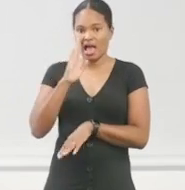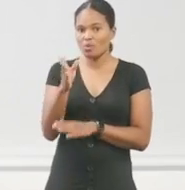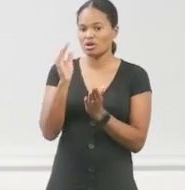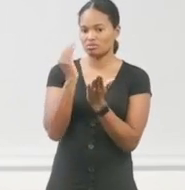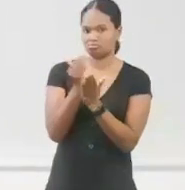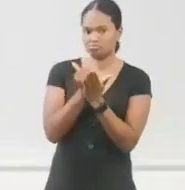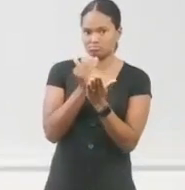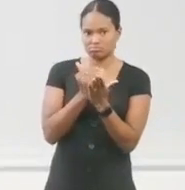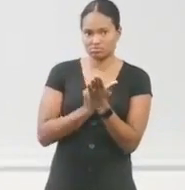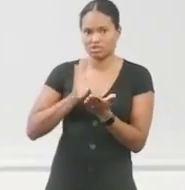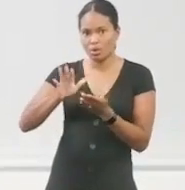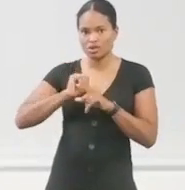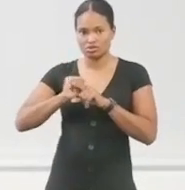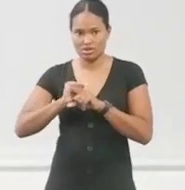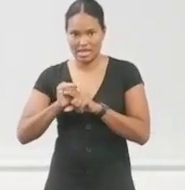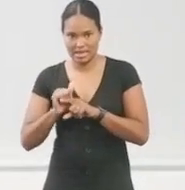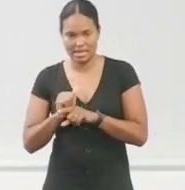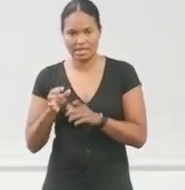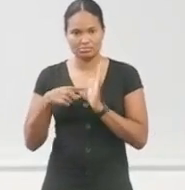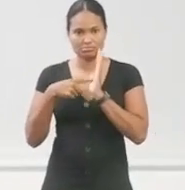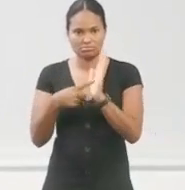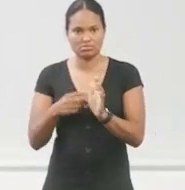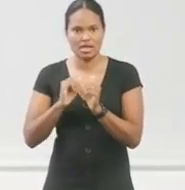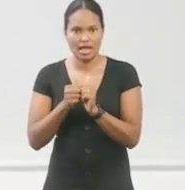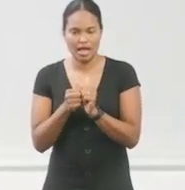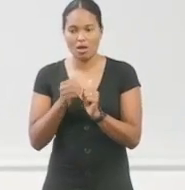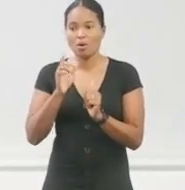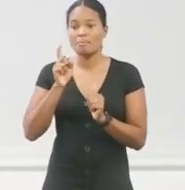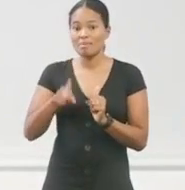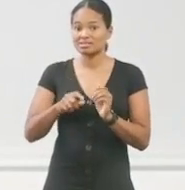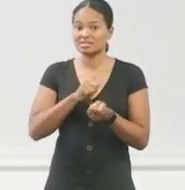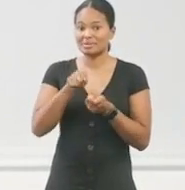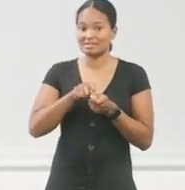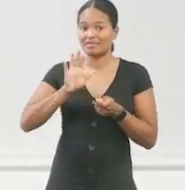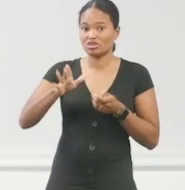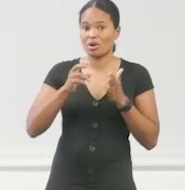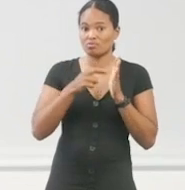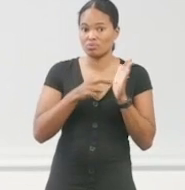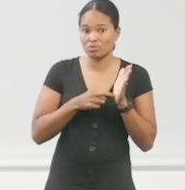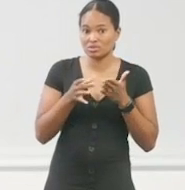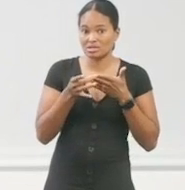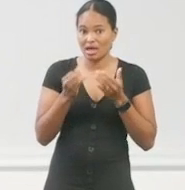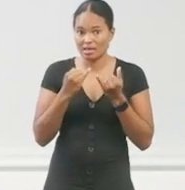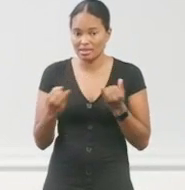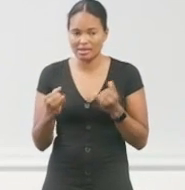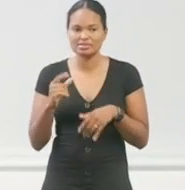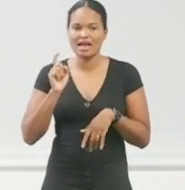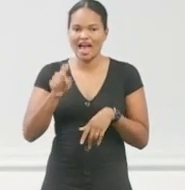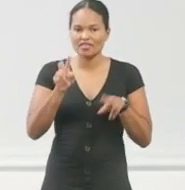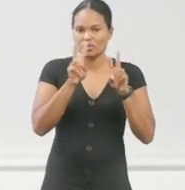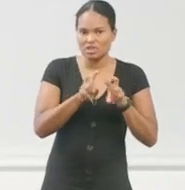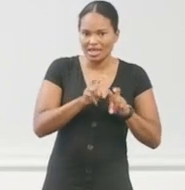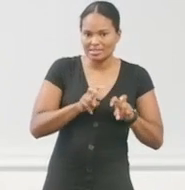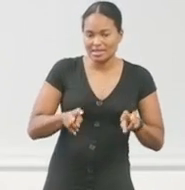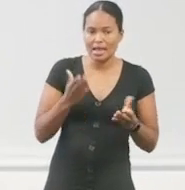media training. It would need to be specific to those said guidelines, so we would really need to look into that and then have maybe